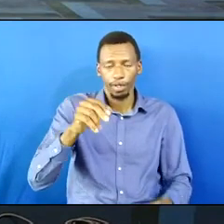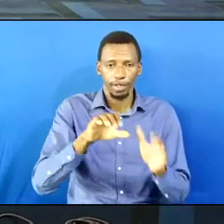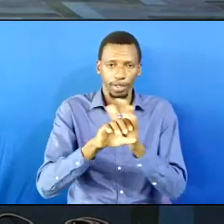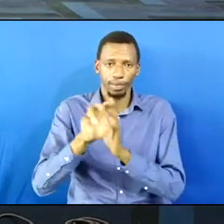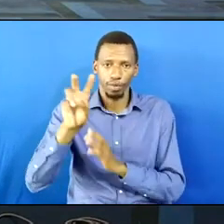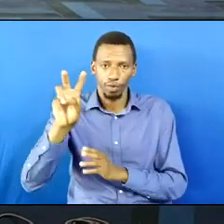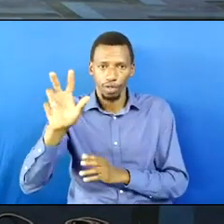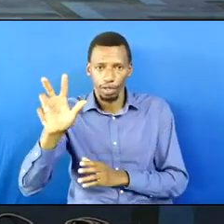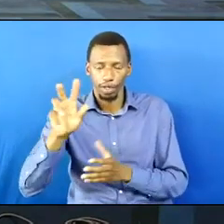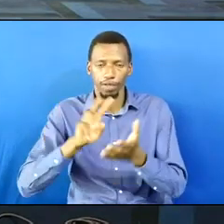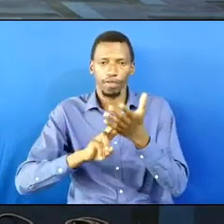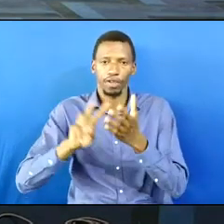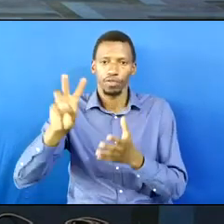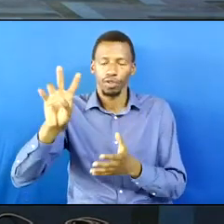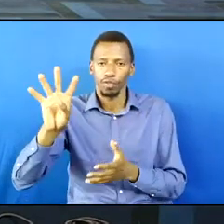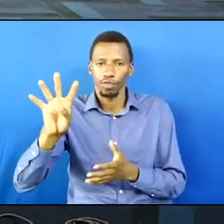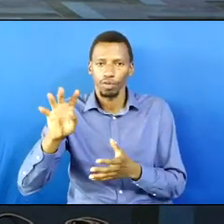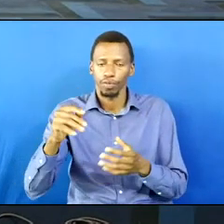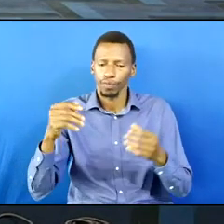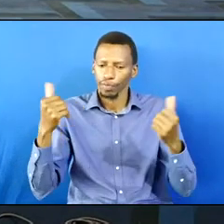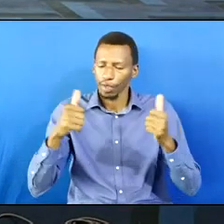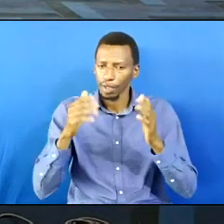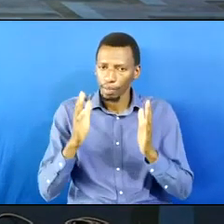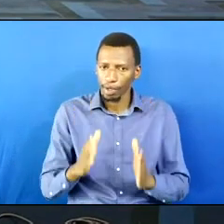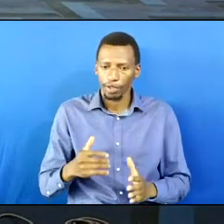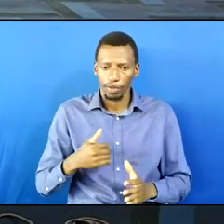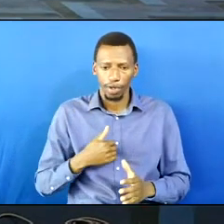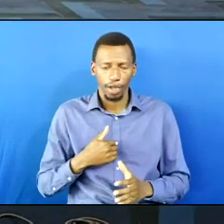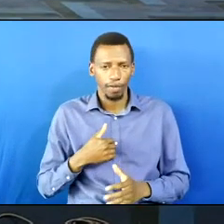anyone hide anything from me?